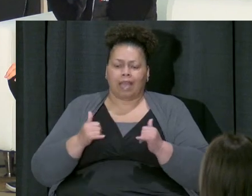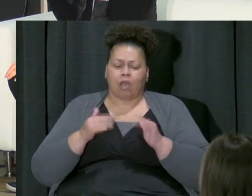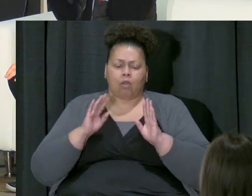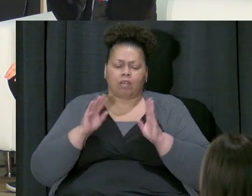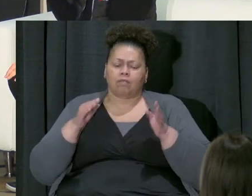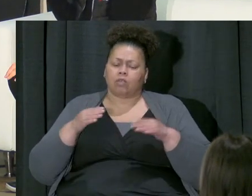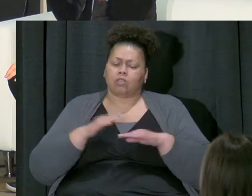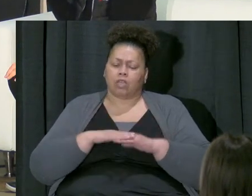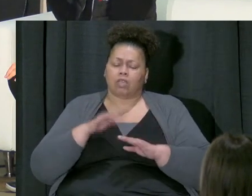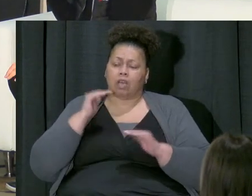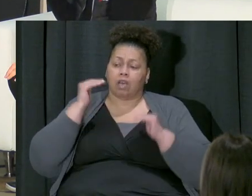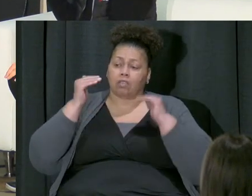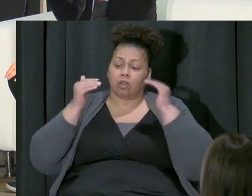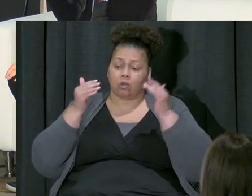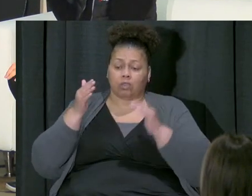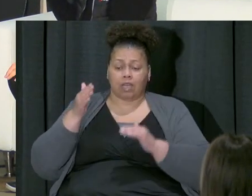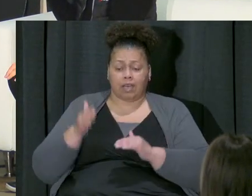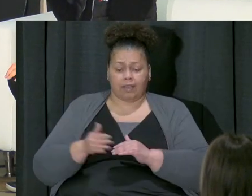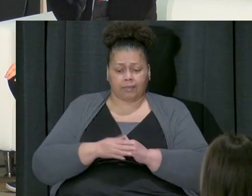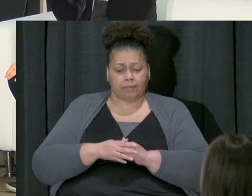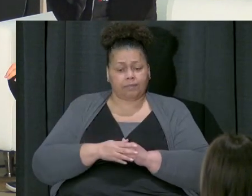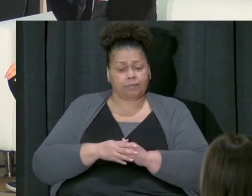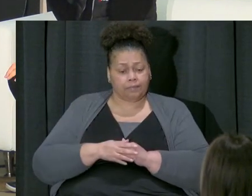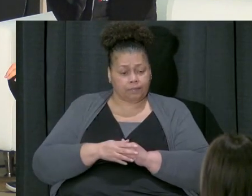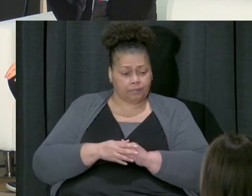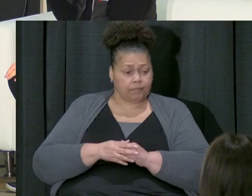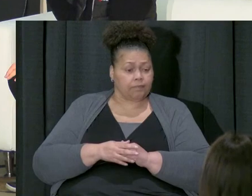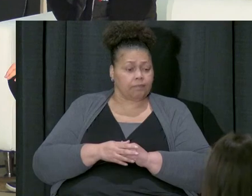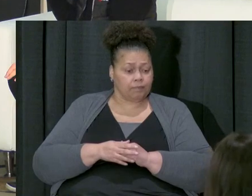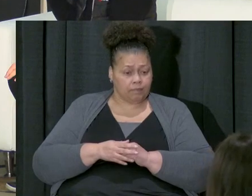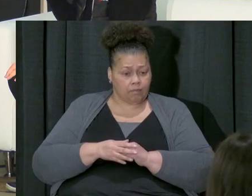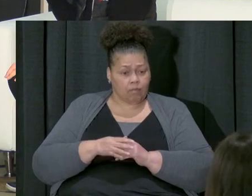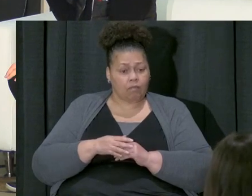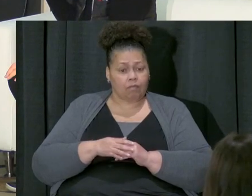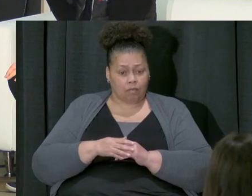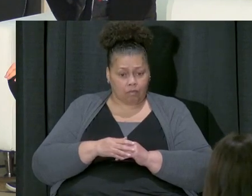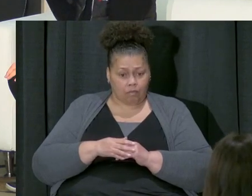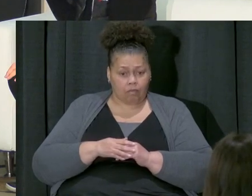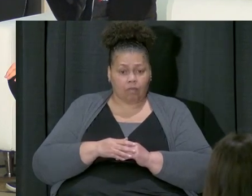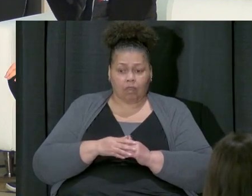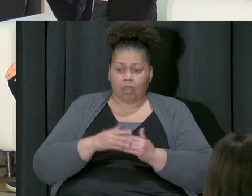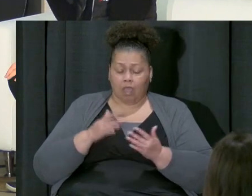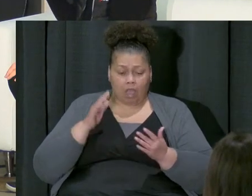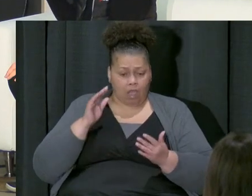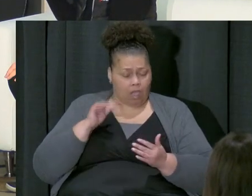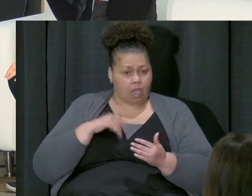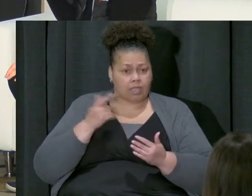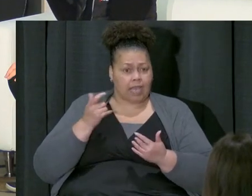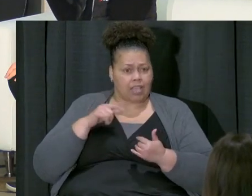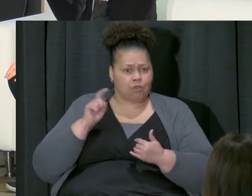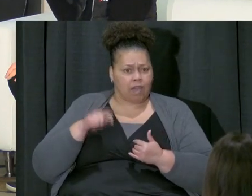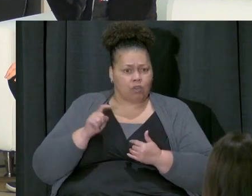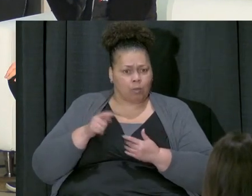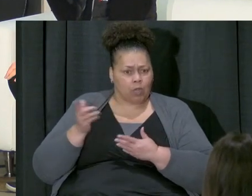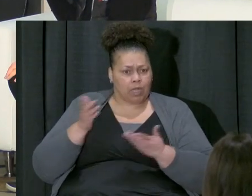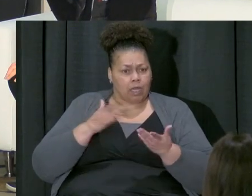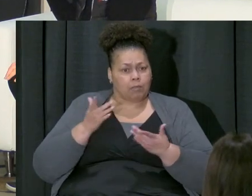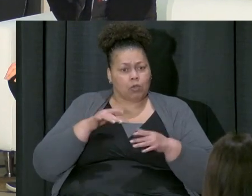now, because you know, as you noted, I thought I was going to have to bring it up, but you captured it